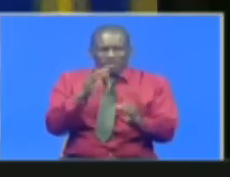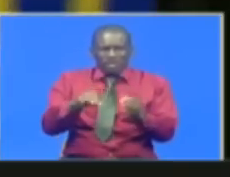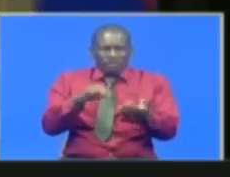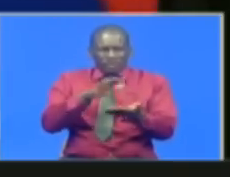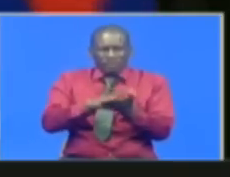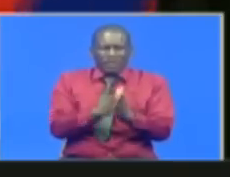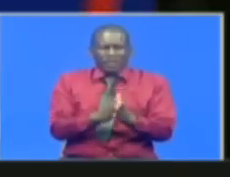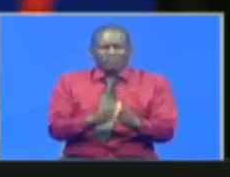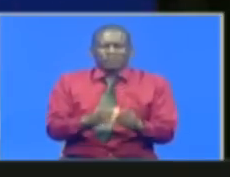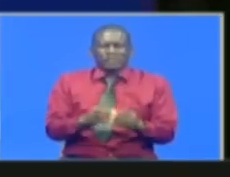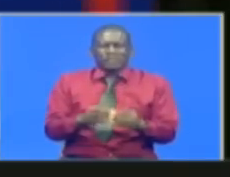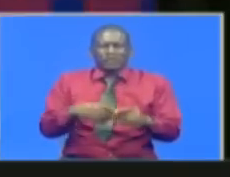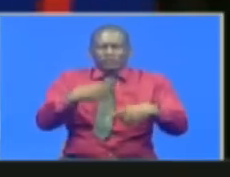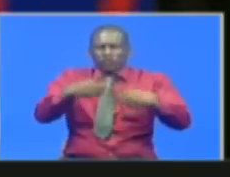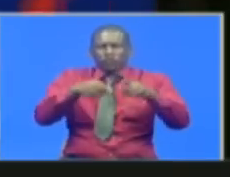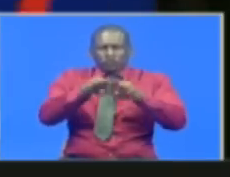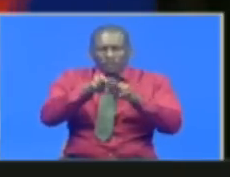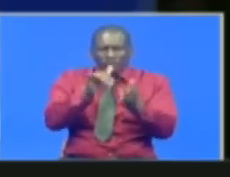blown.